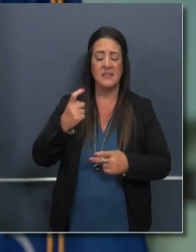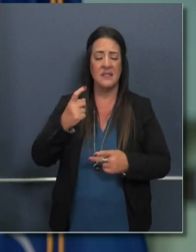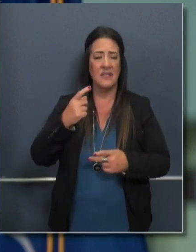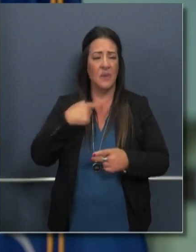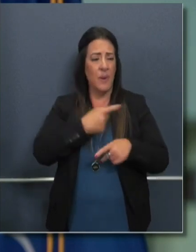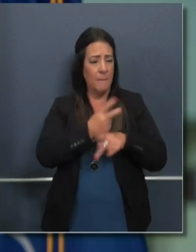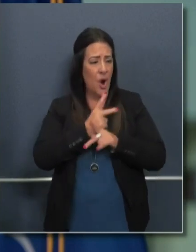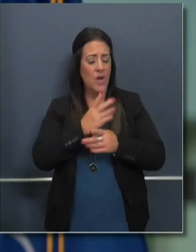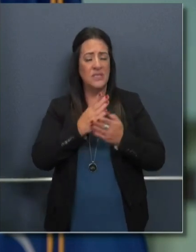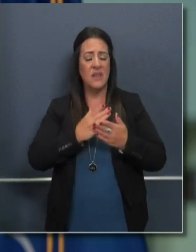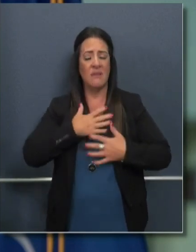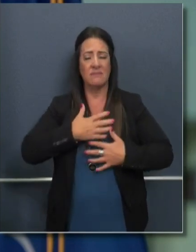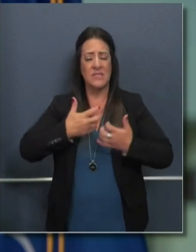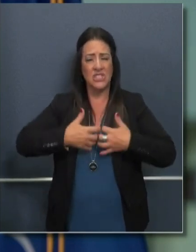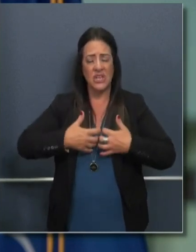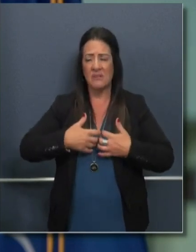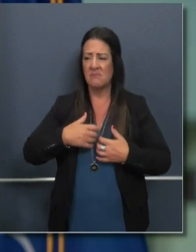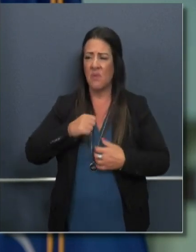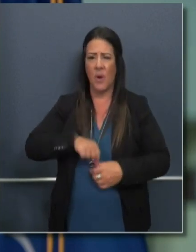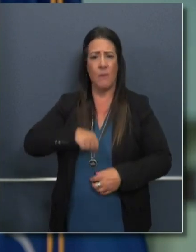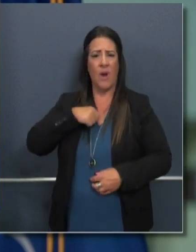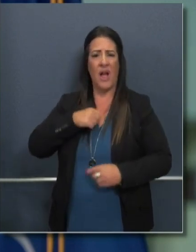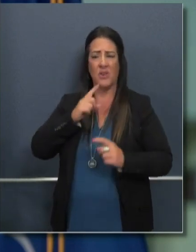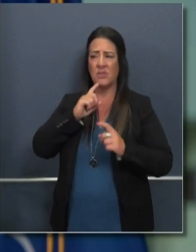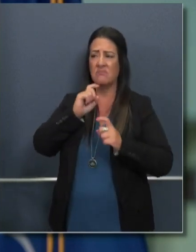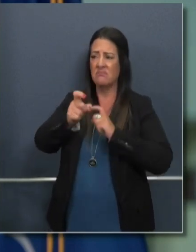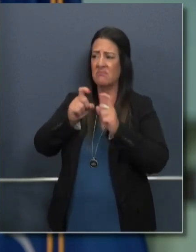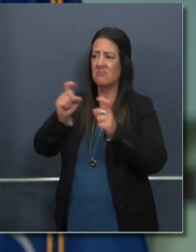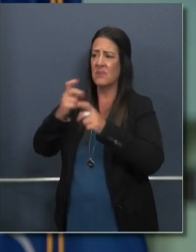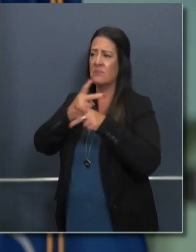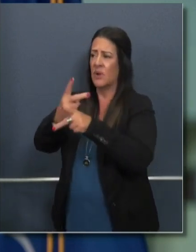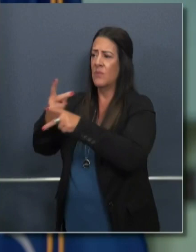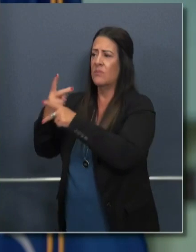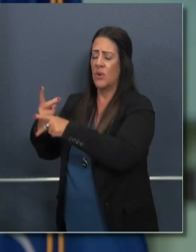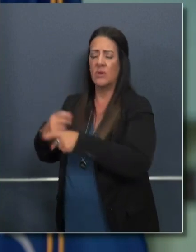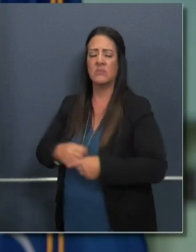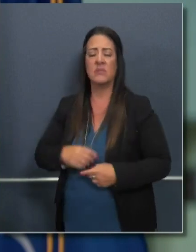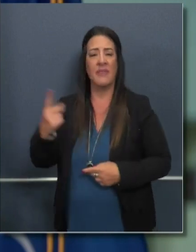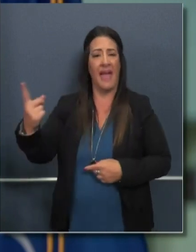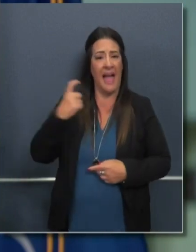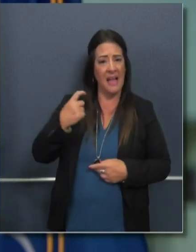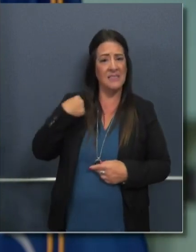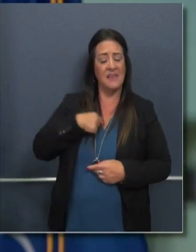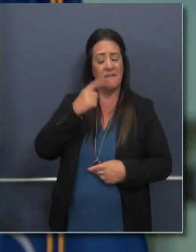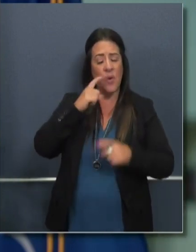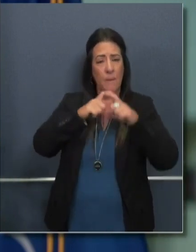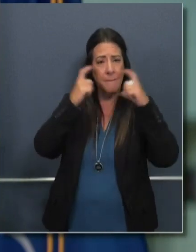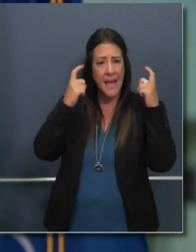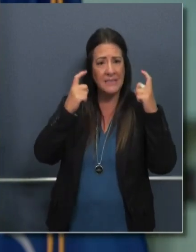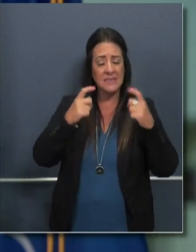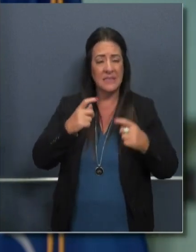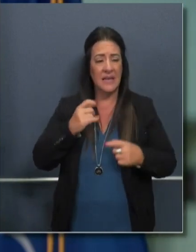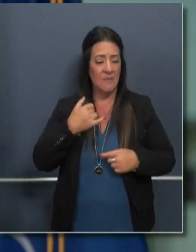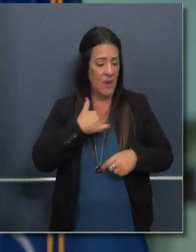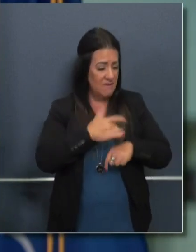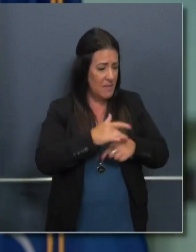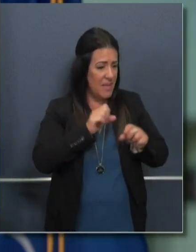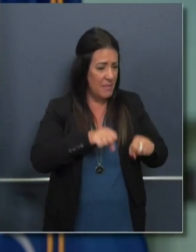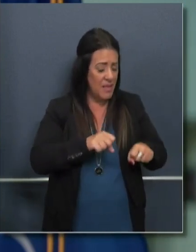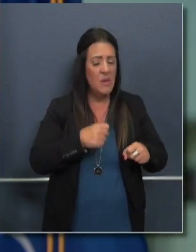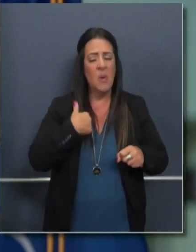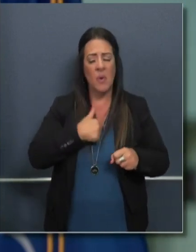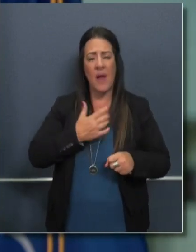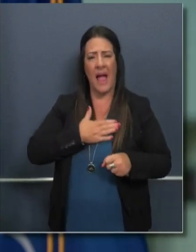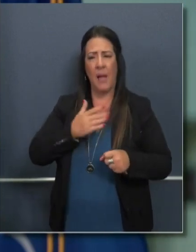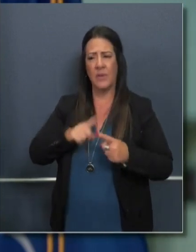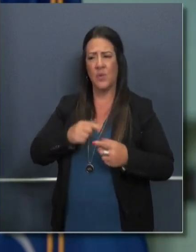provide ventilators to, I think, 5 different states. When we've been asked for masks, that we want to afford the